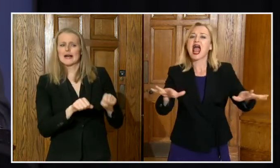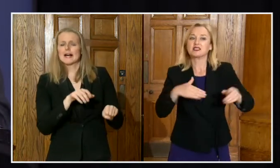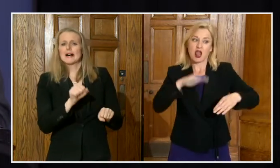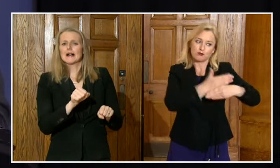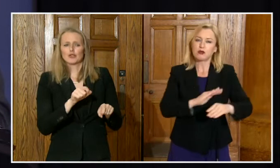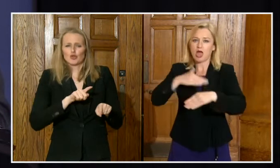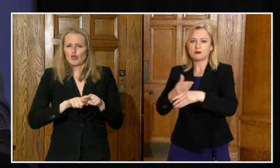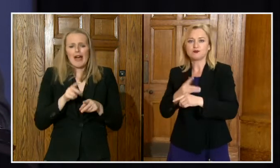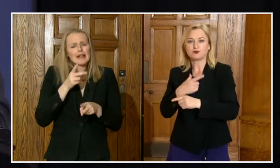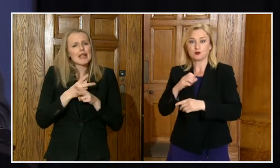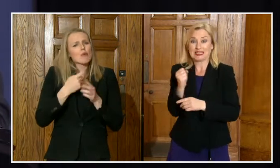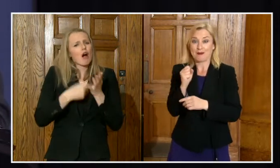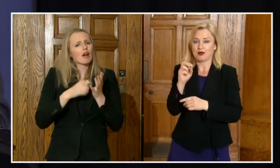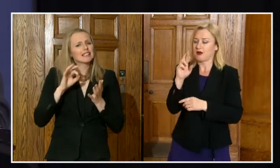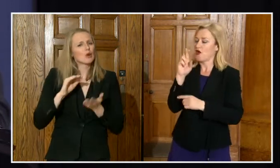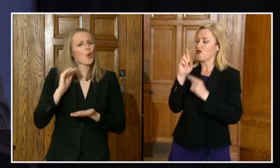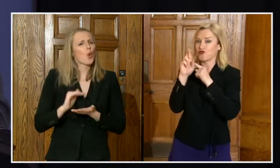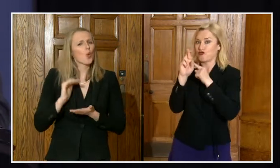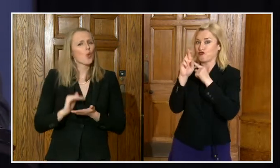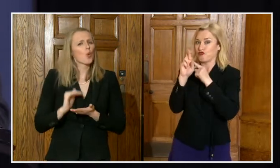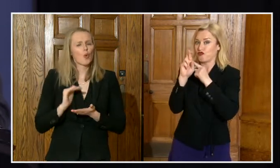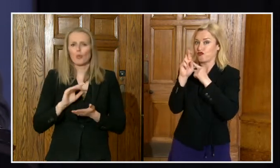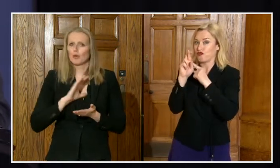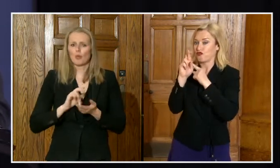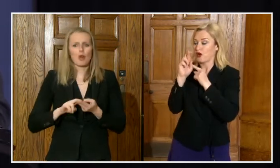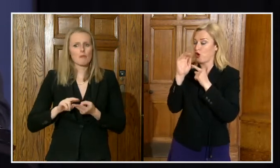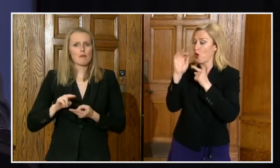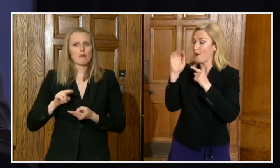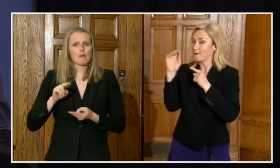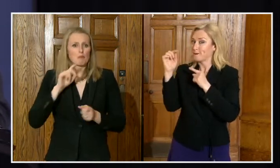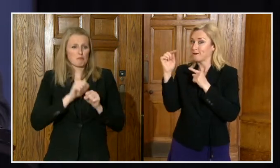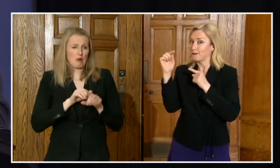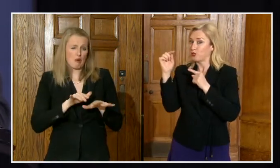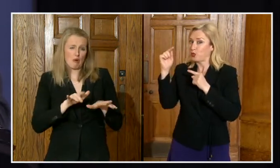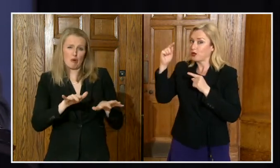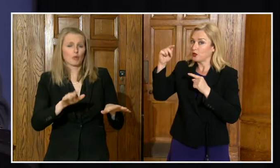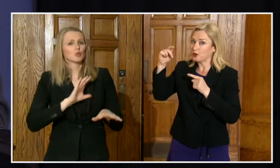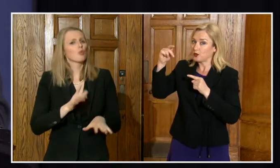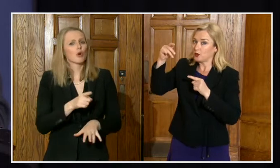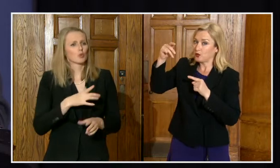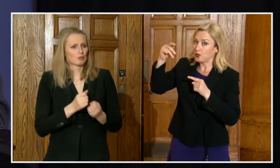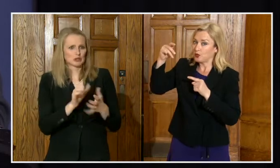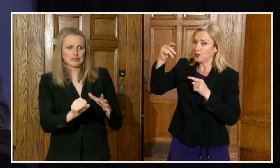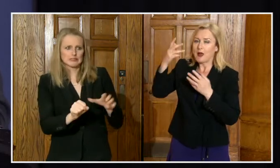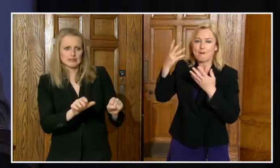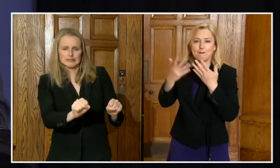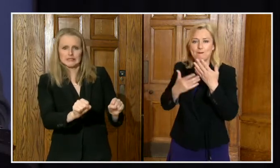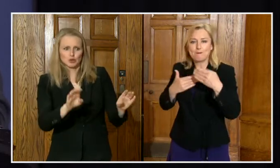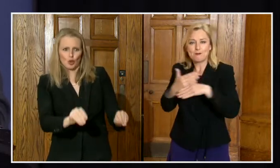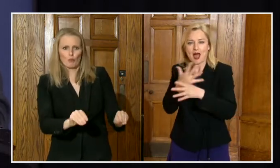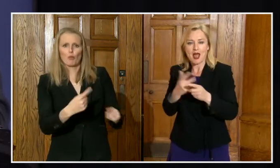number, that reproductive number, again increasing, and avoid further episodes of community